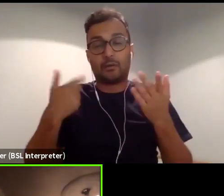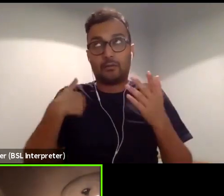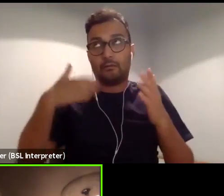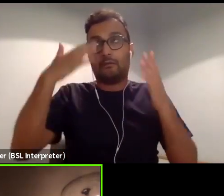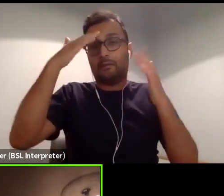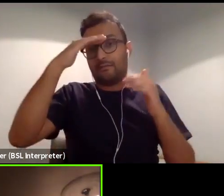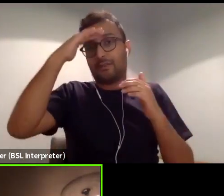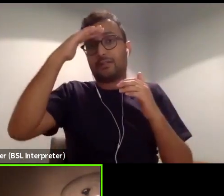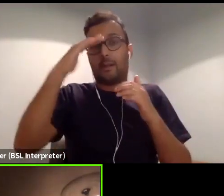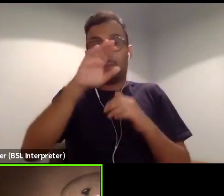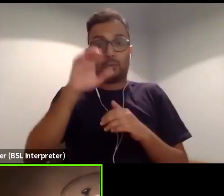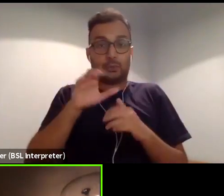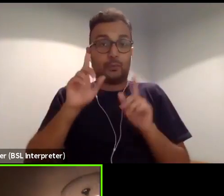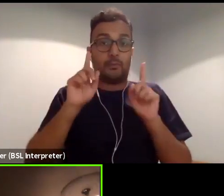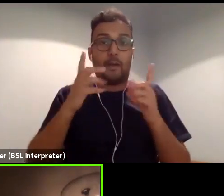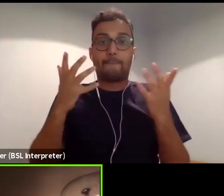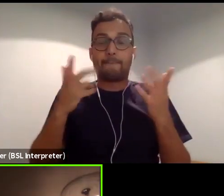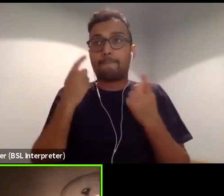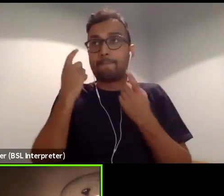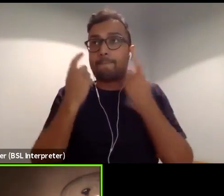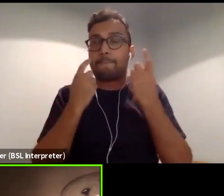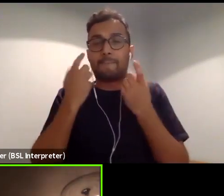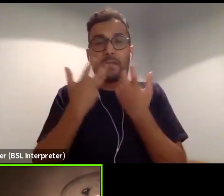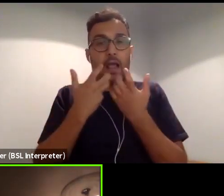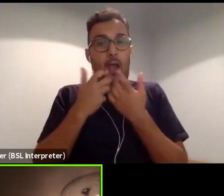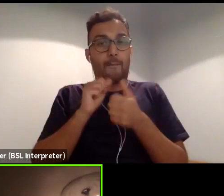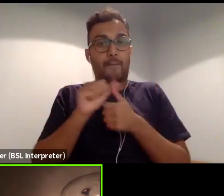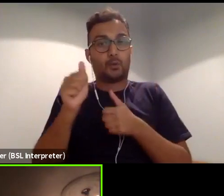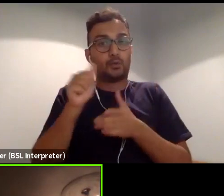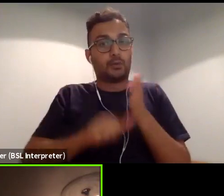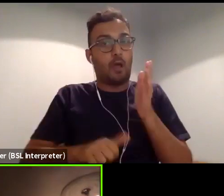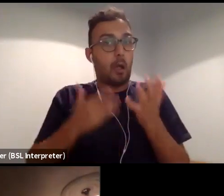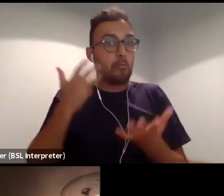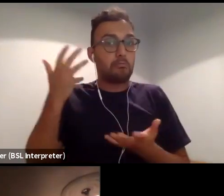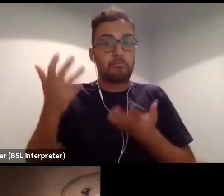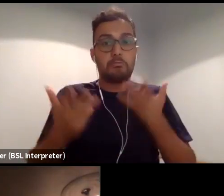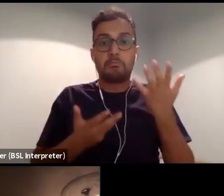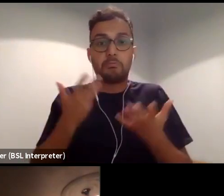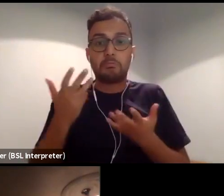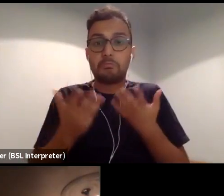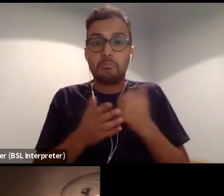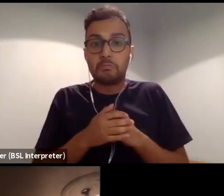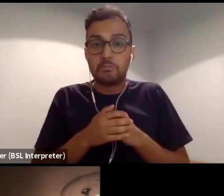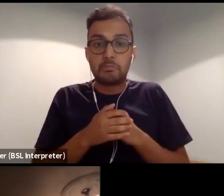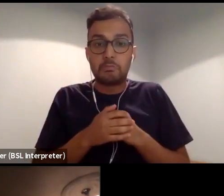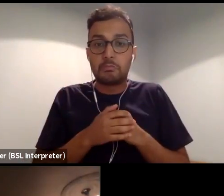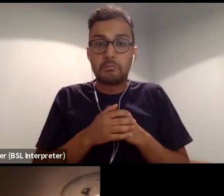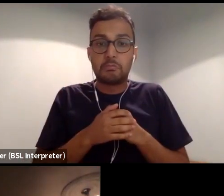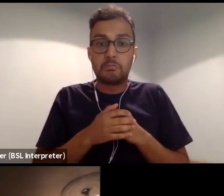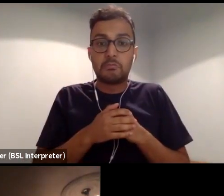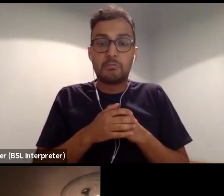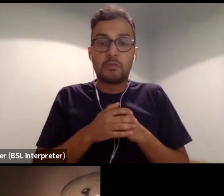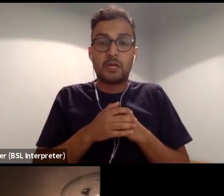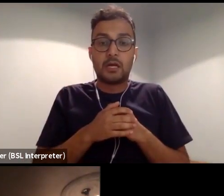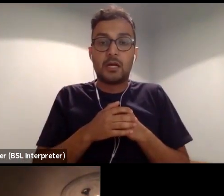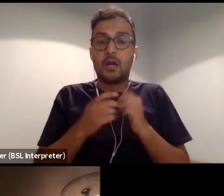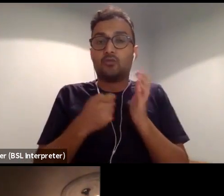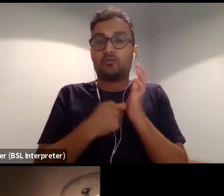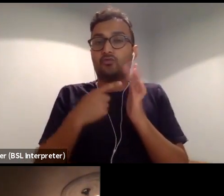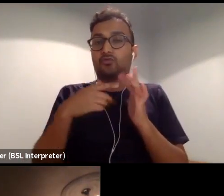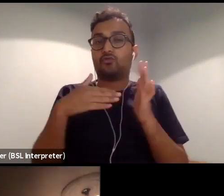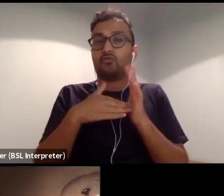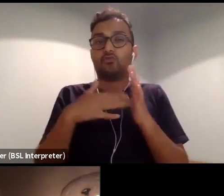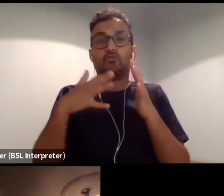Well, how shall we begin? Is Yasmin still with us? Yeah, I think if we got a sense from the